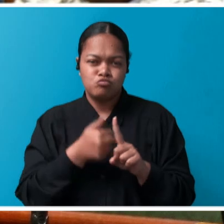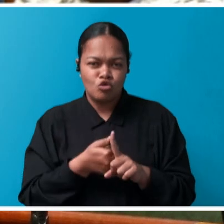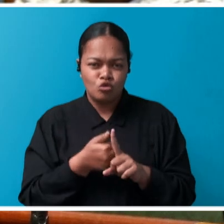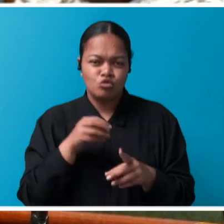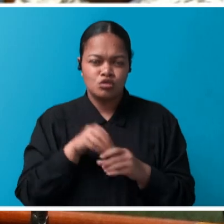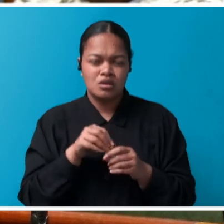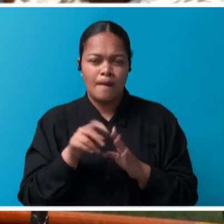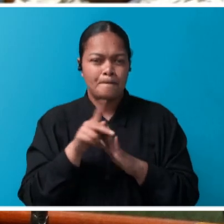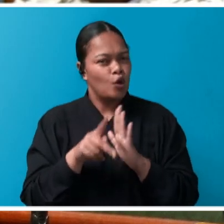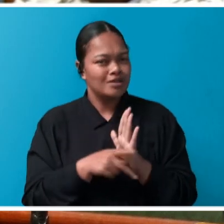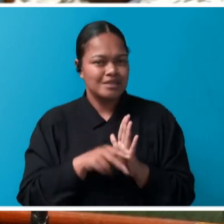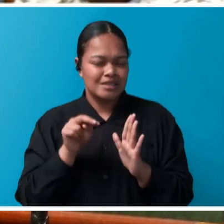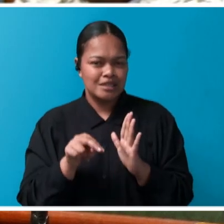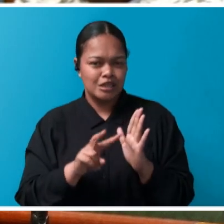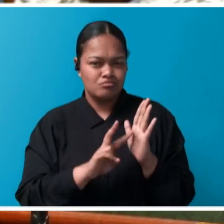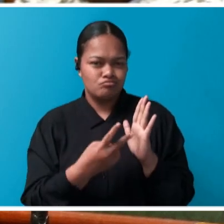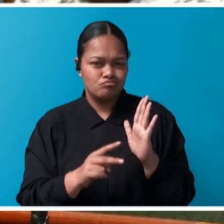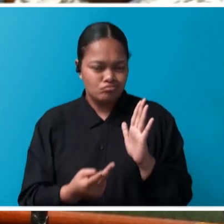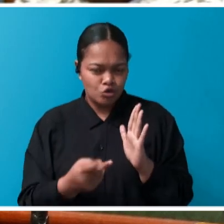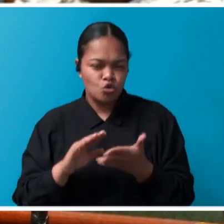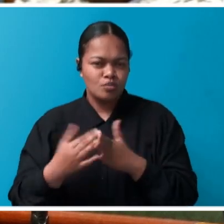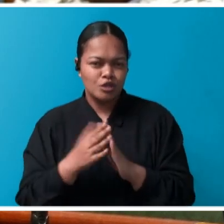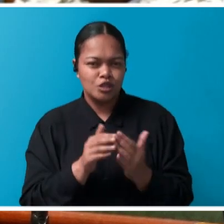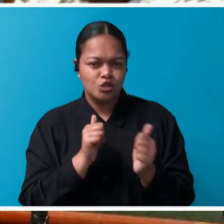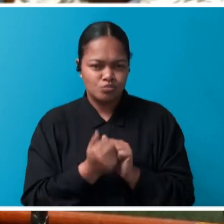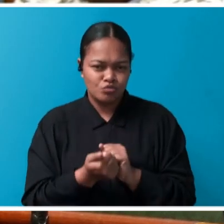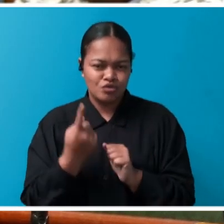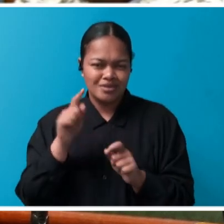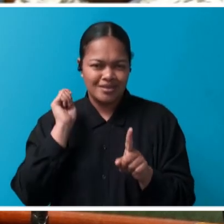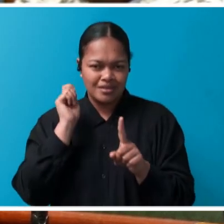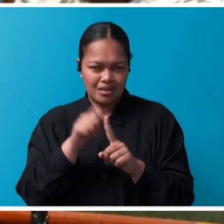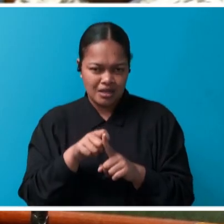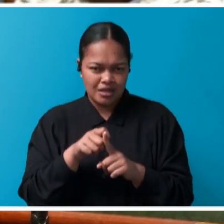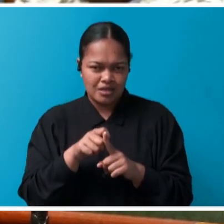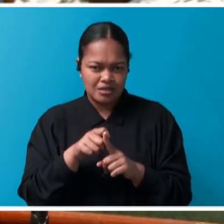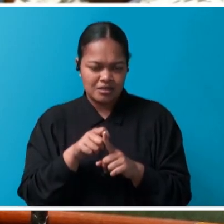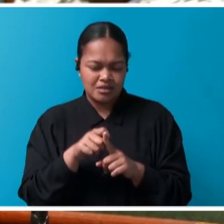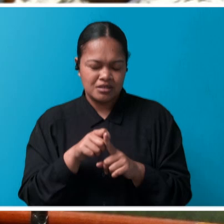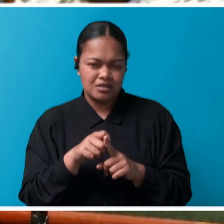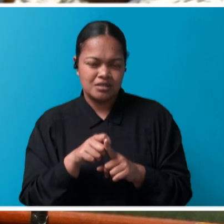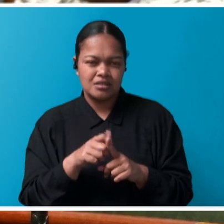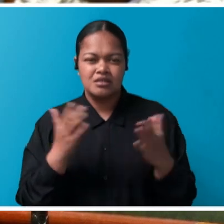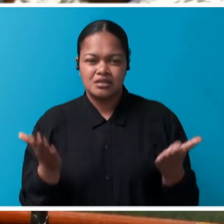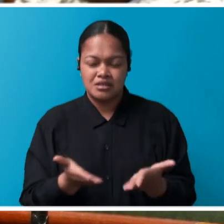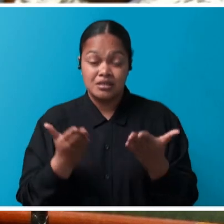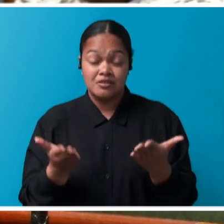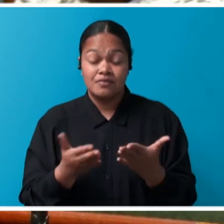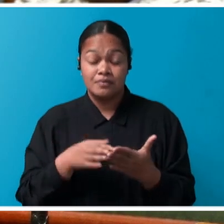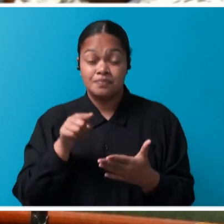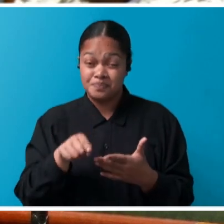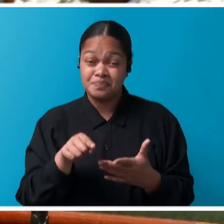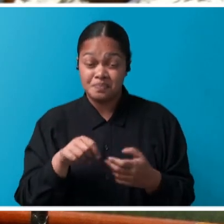policy changes, community supports, and targeted intervention. Addressing this challenge is